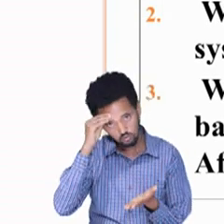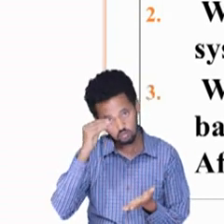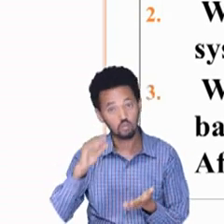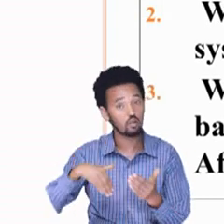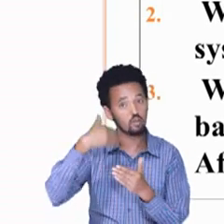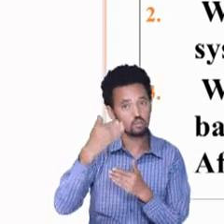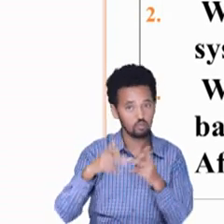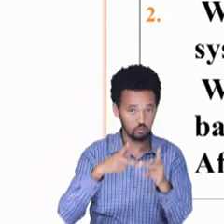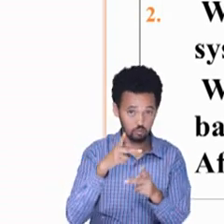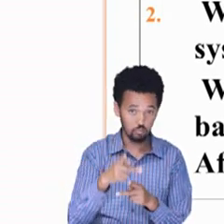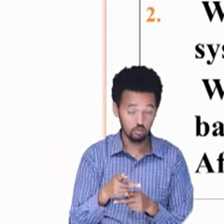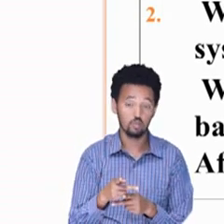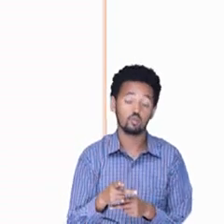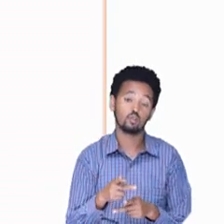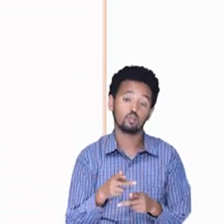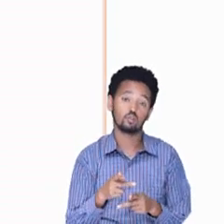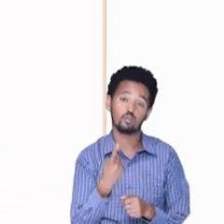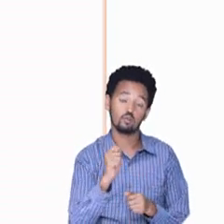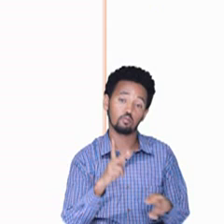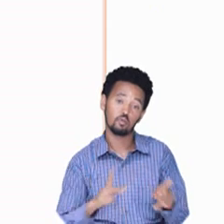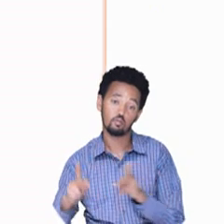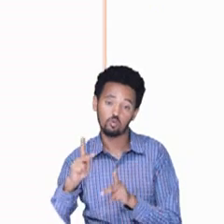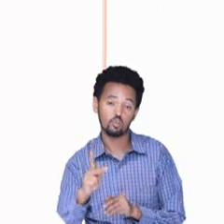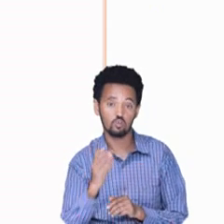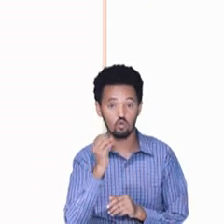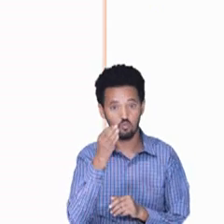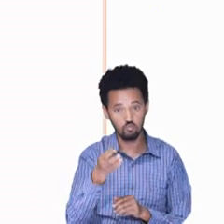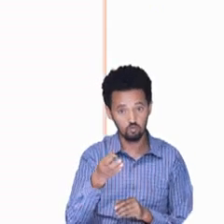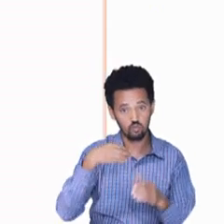period, we will discuss about population. Thank you, students.